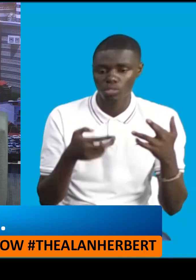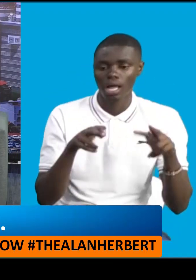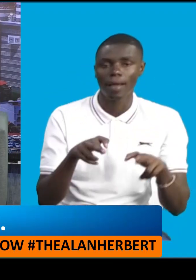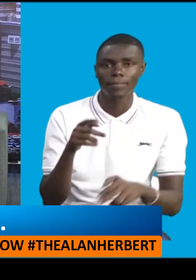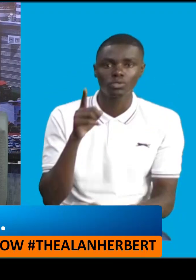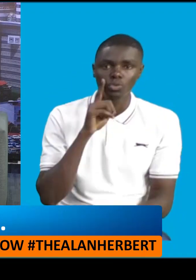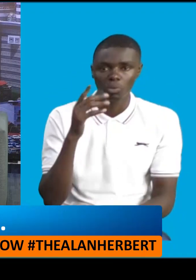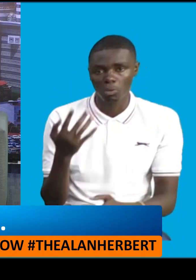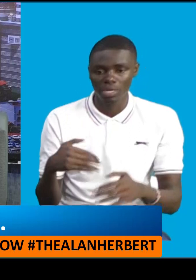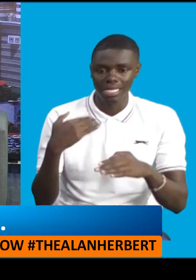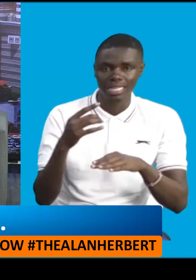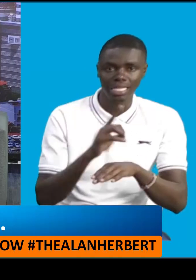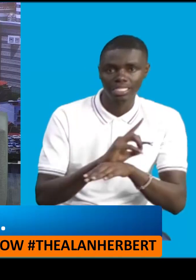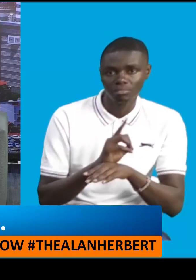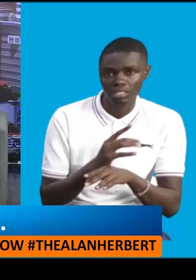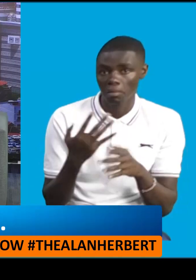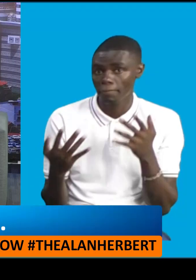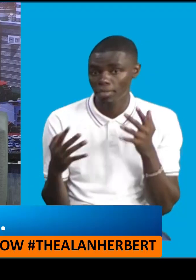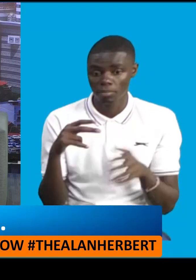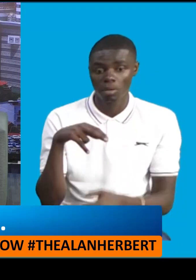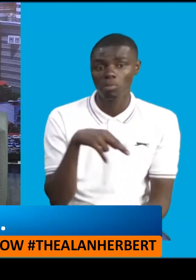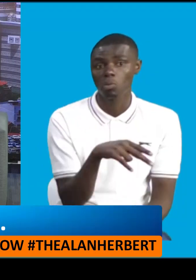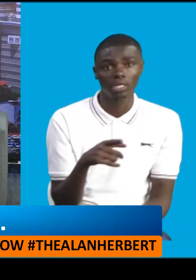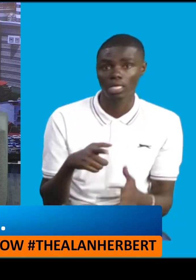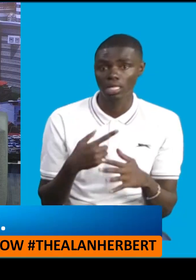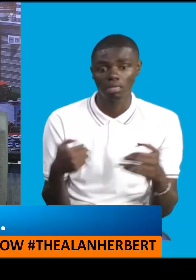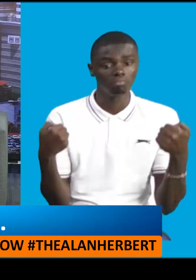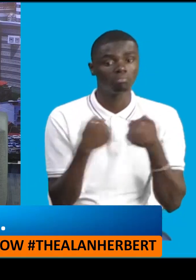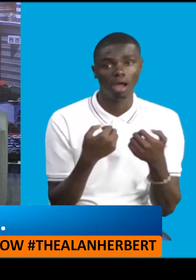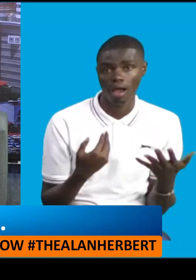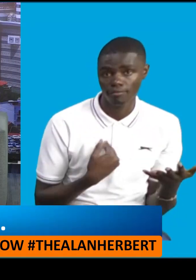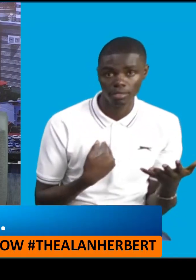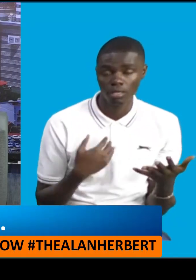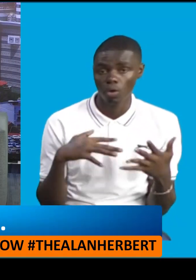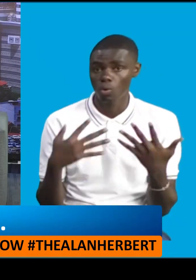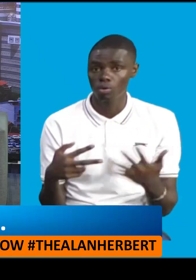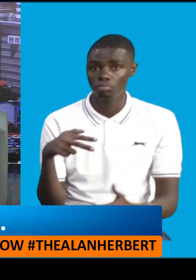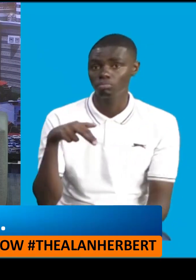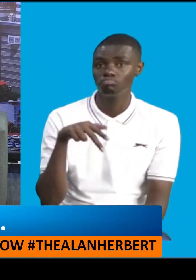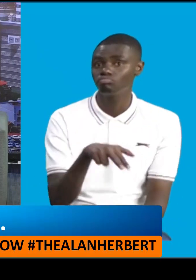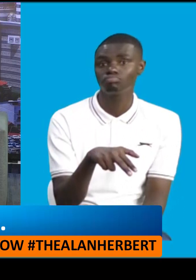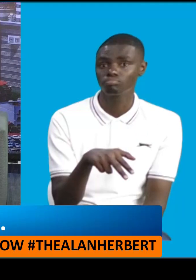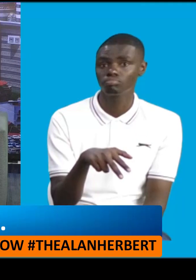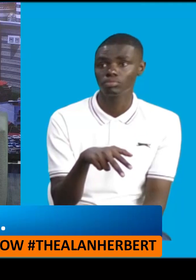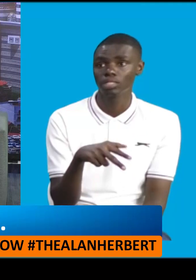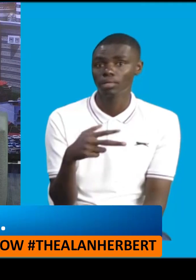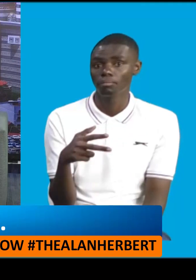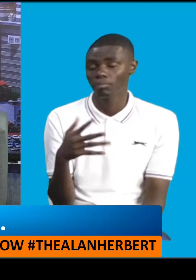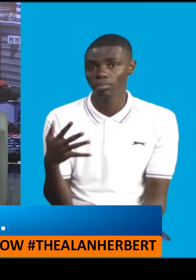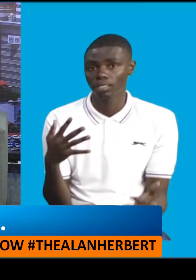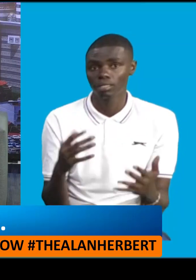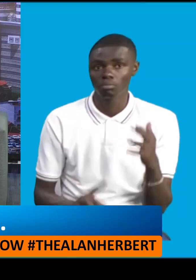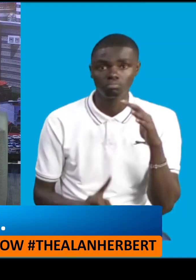could happen tomorrow. The next minute. You could be walking and you get into an accident. You could just